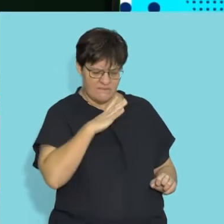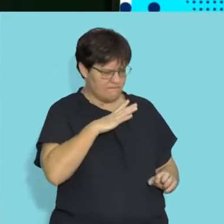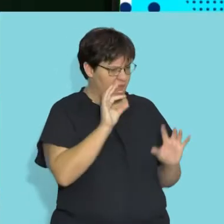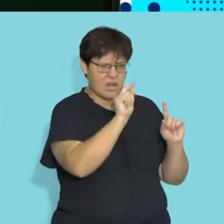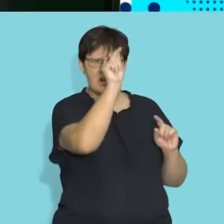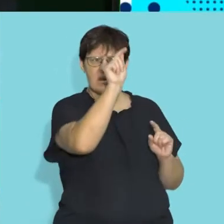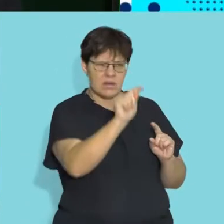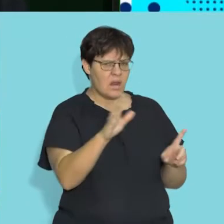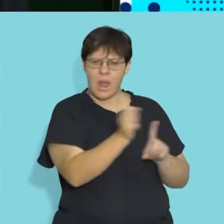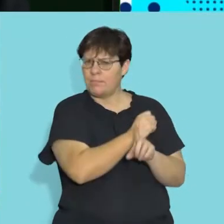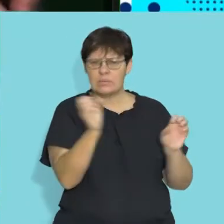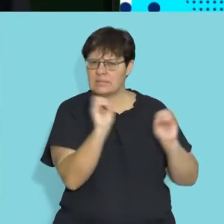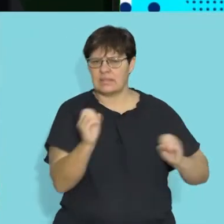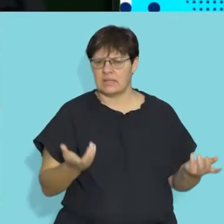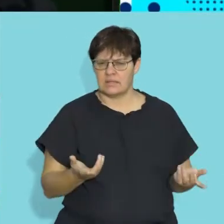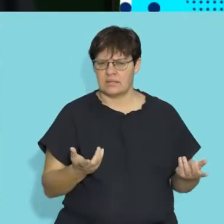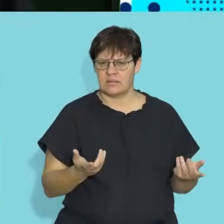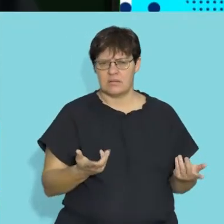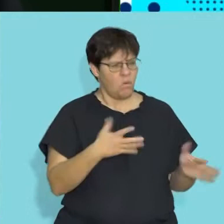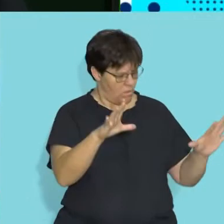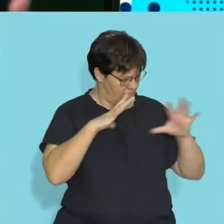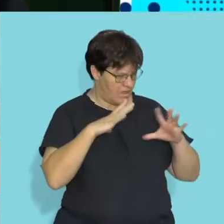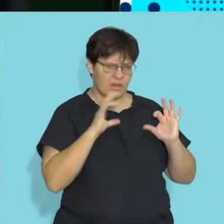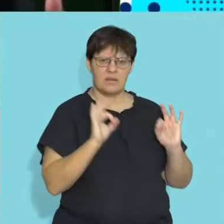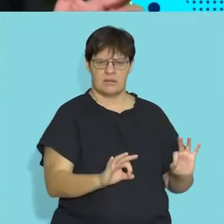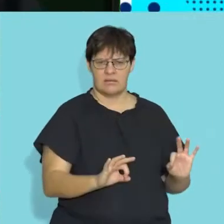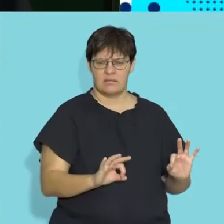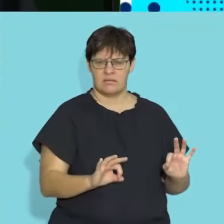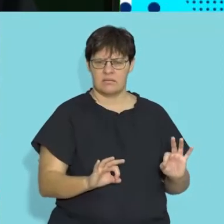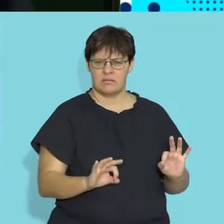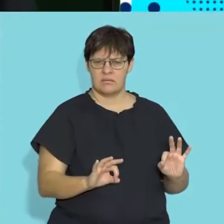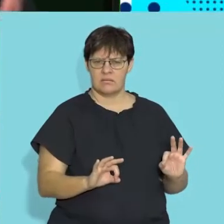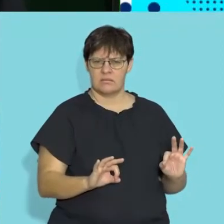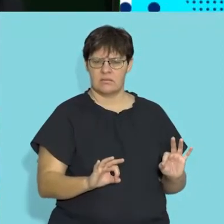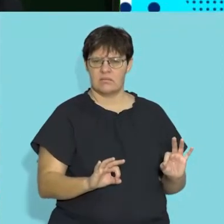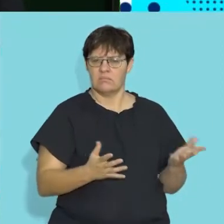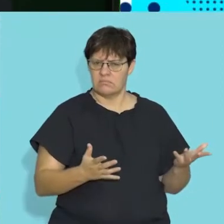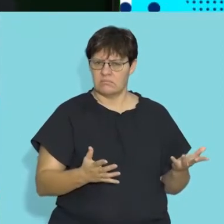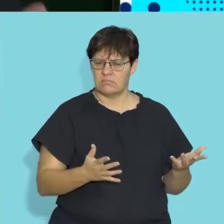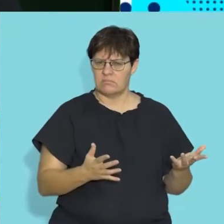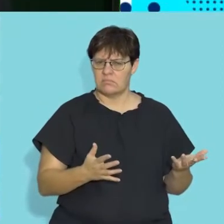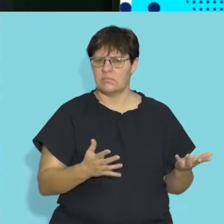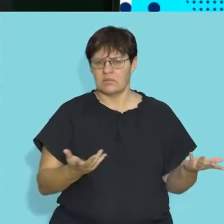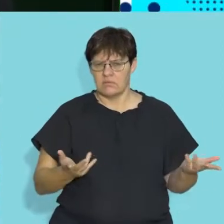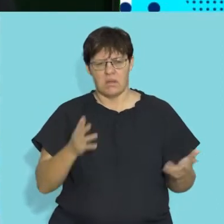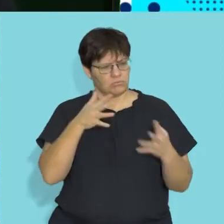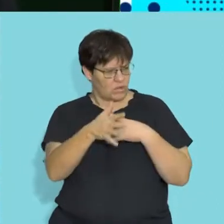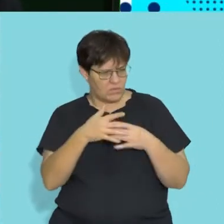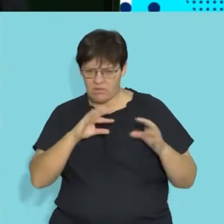no abuse of the telephone, everything that was done was kosher, hunky-dory, above board,